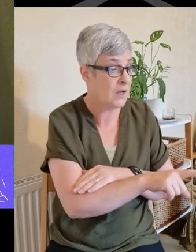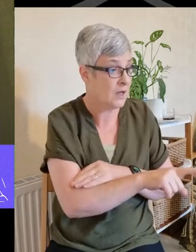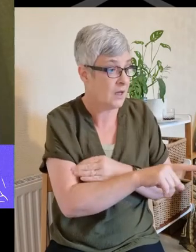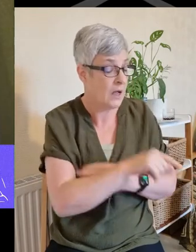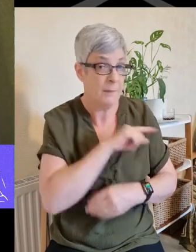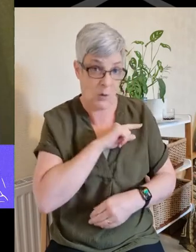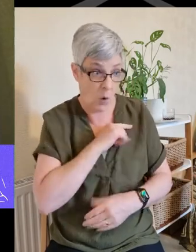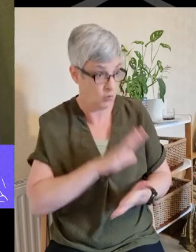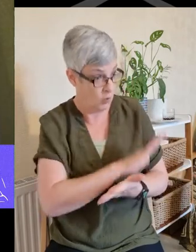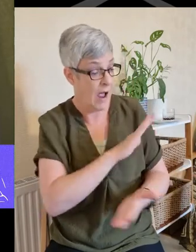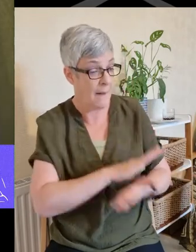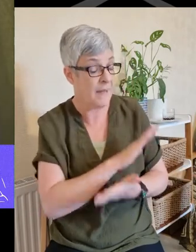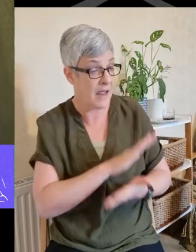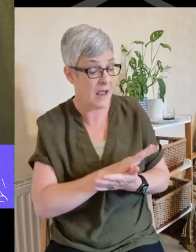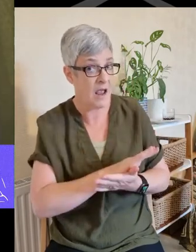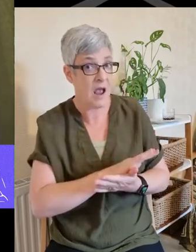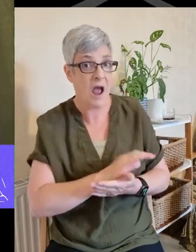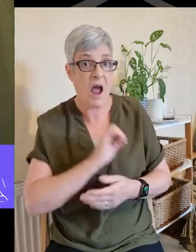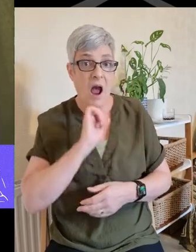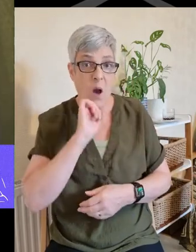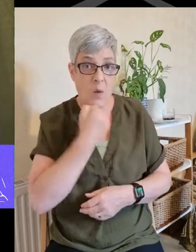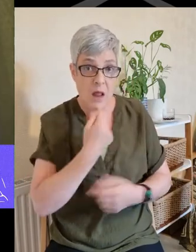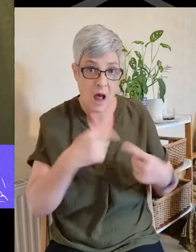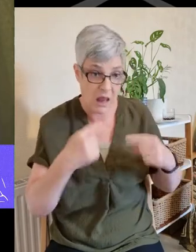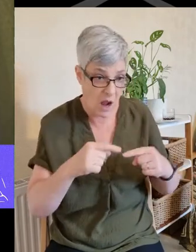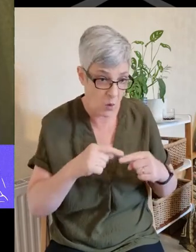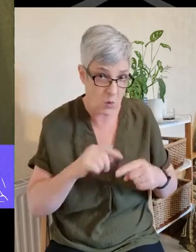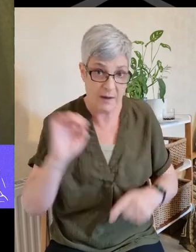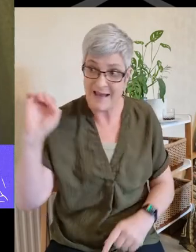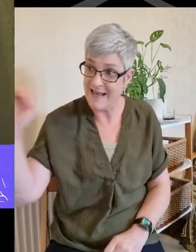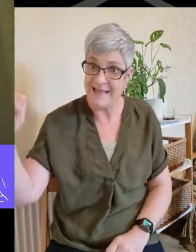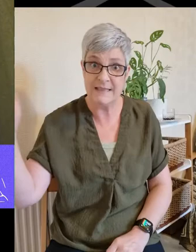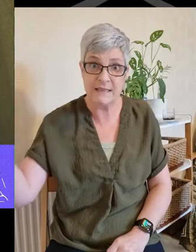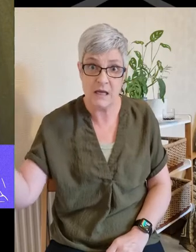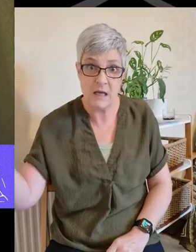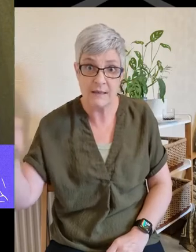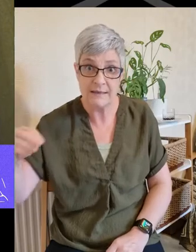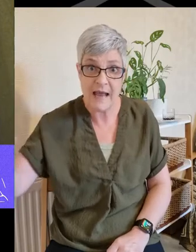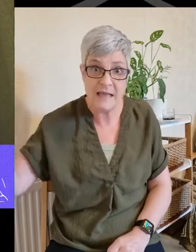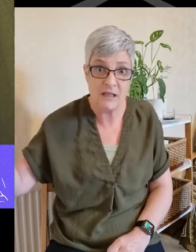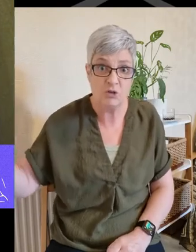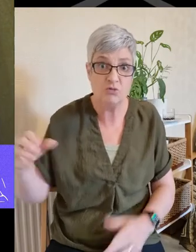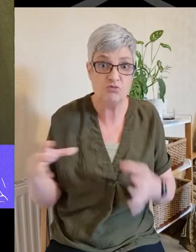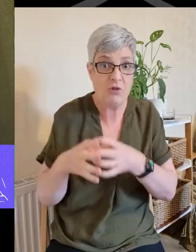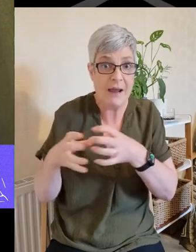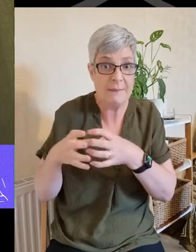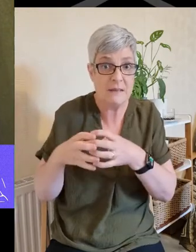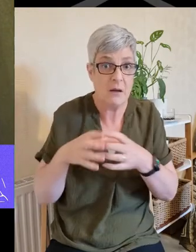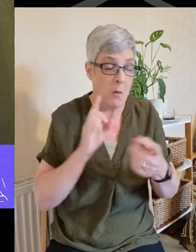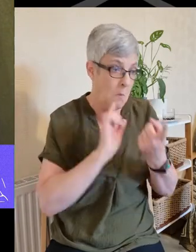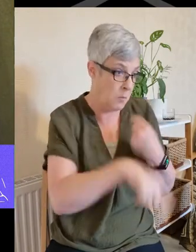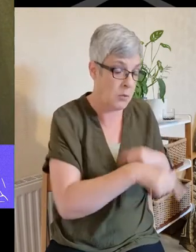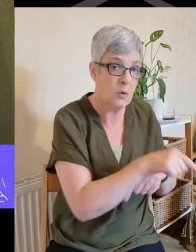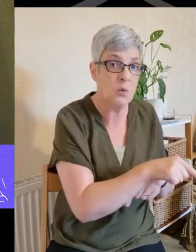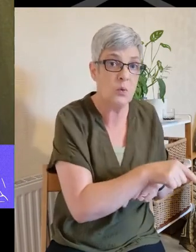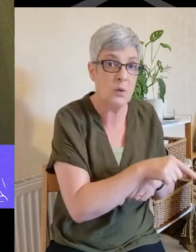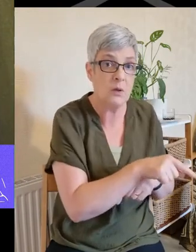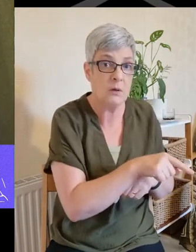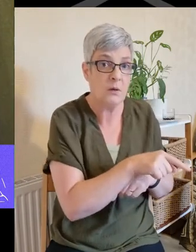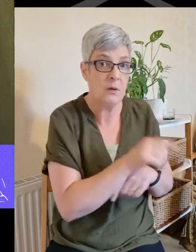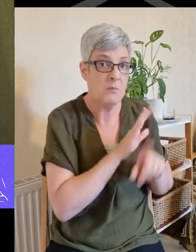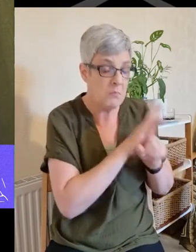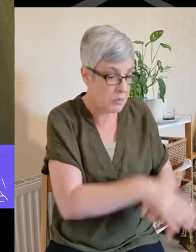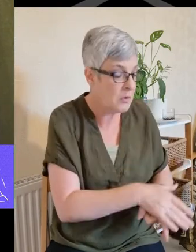Because you were glad, I will let the tribes from the eastern desert conquer you. They will set up their camps